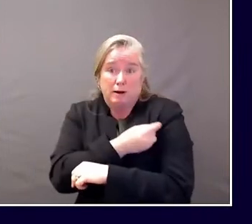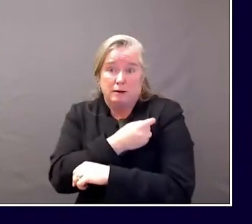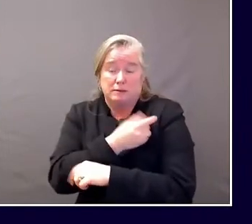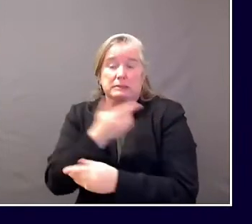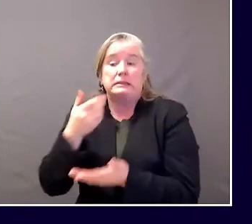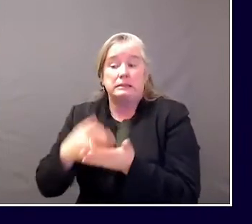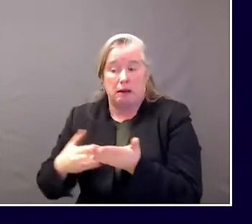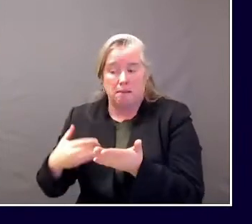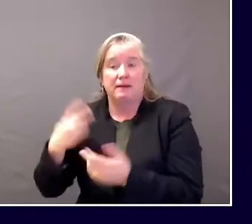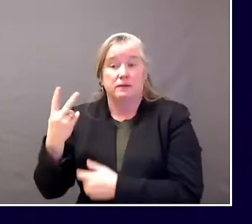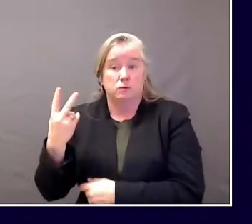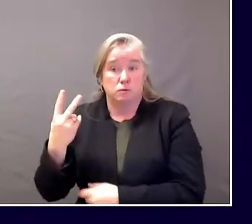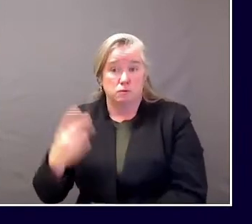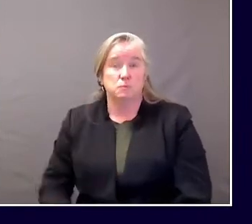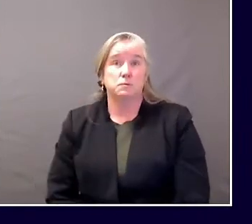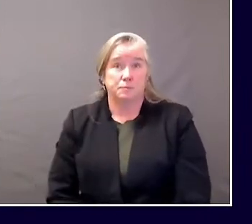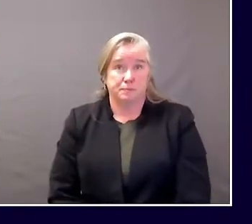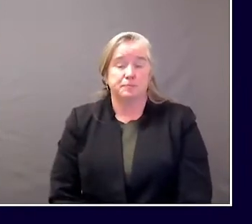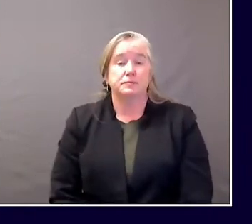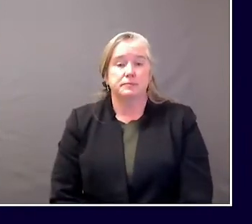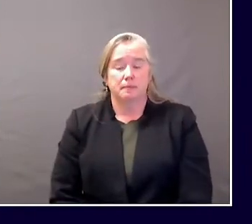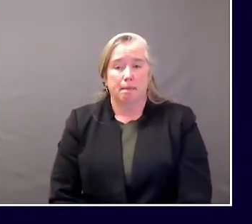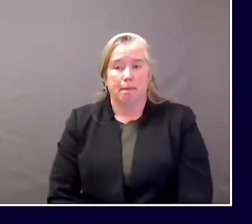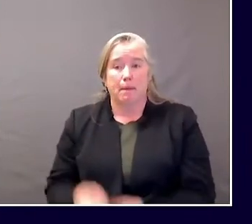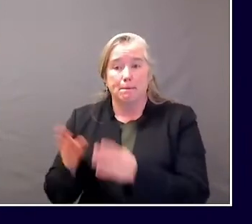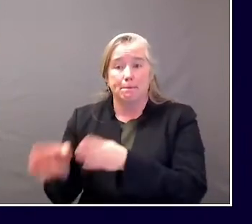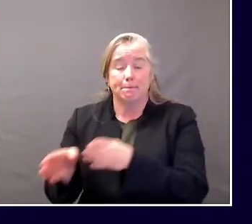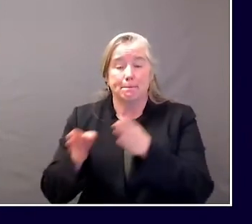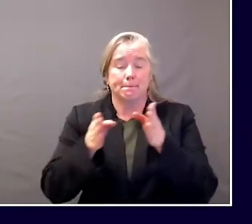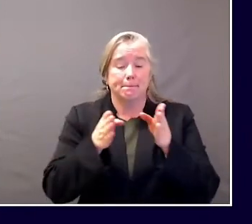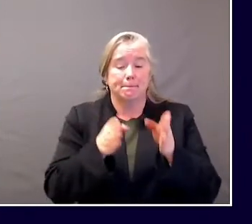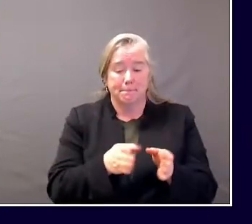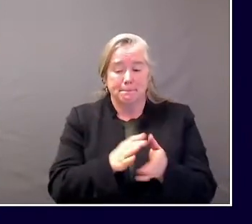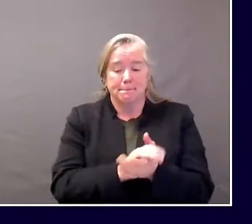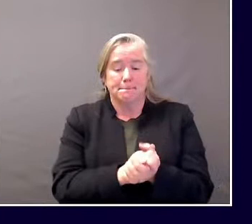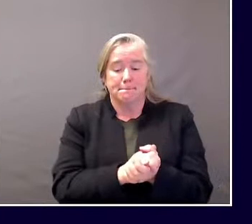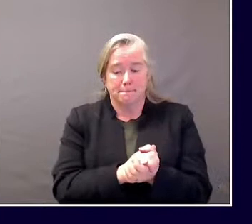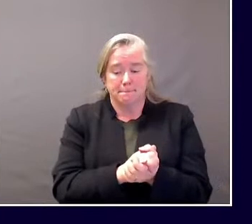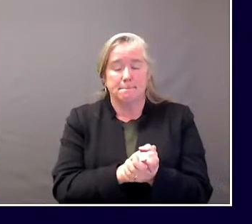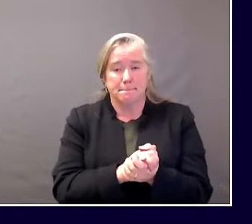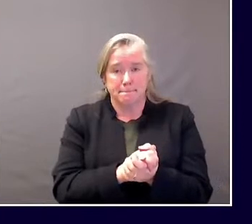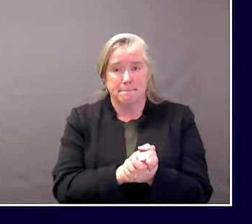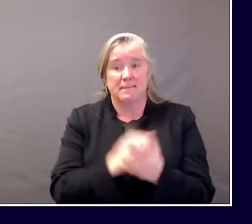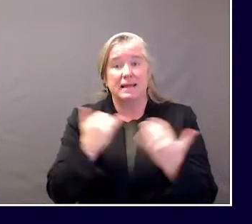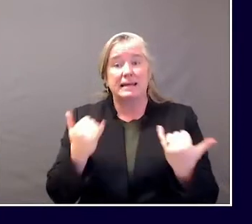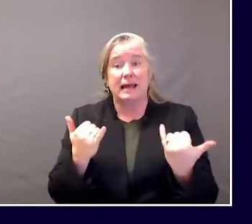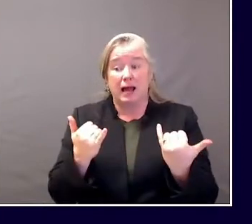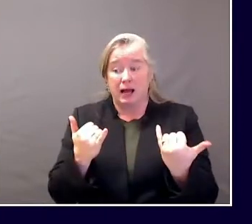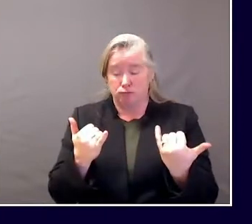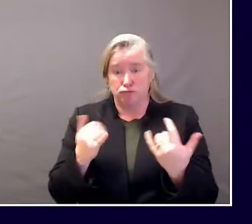vaccine. And turning now a little bit to where we are going forward.